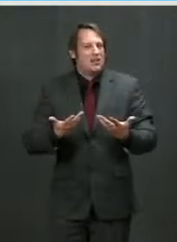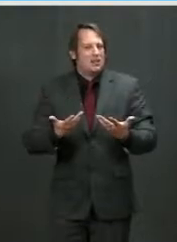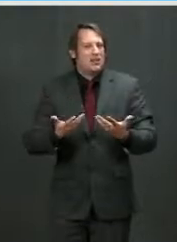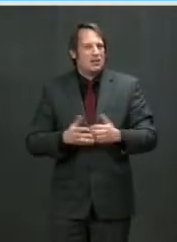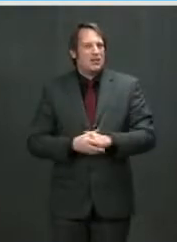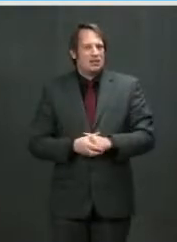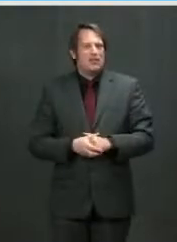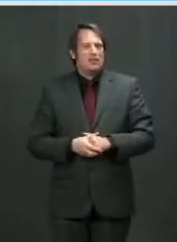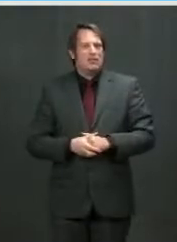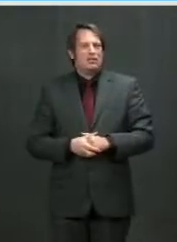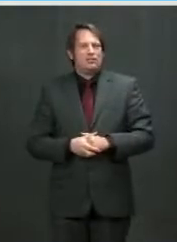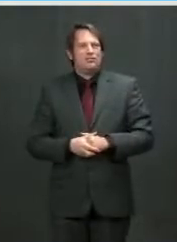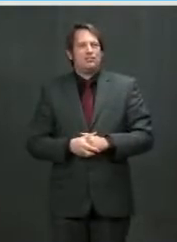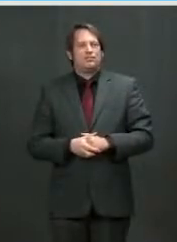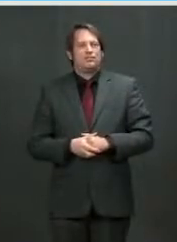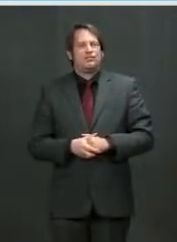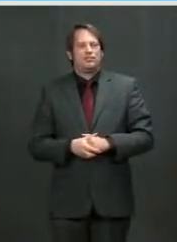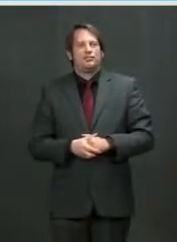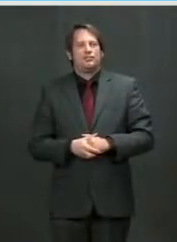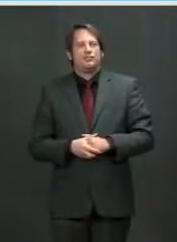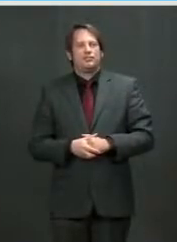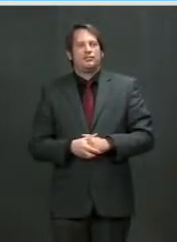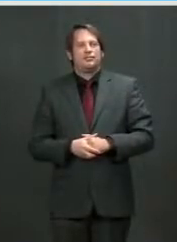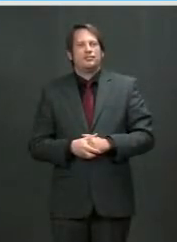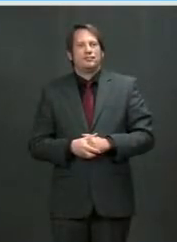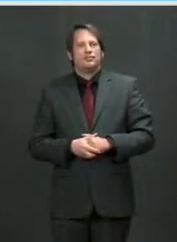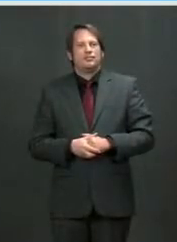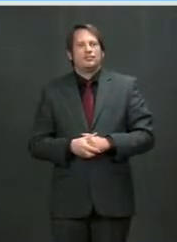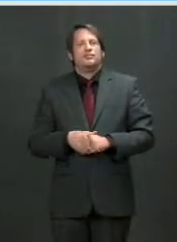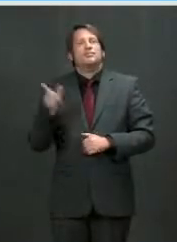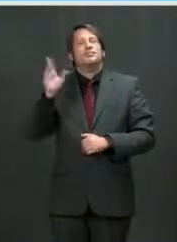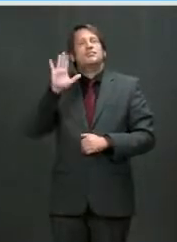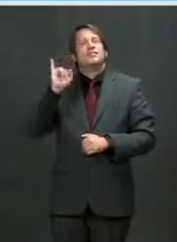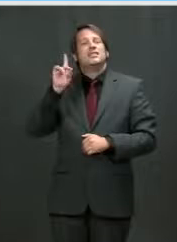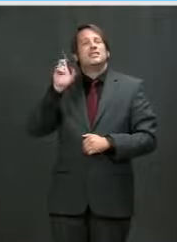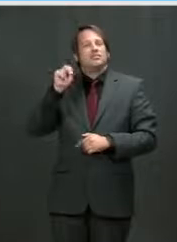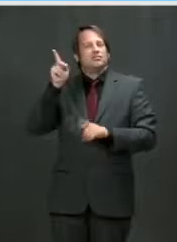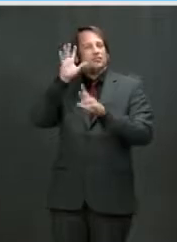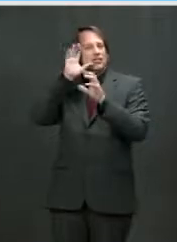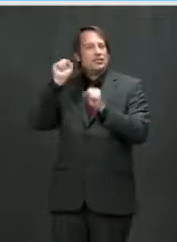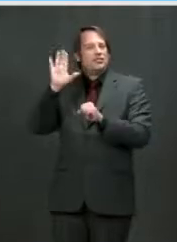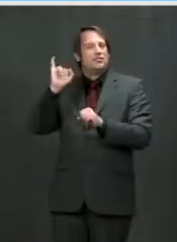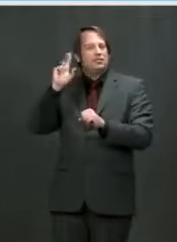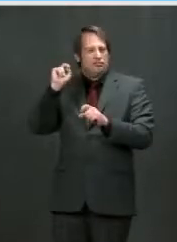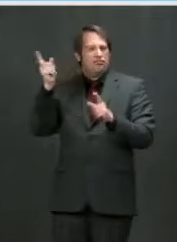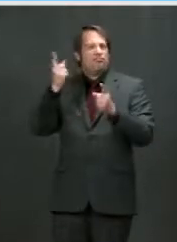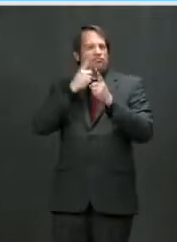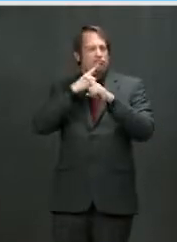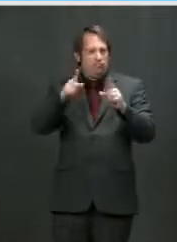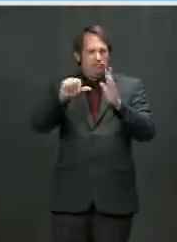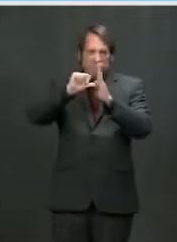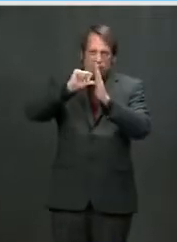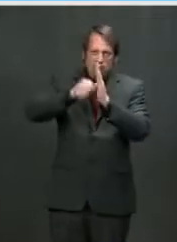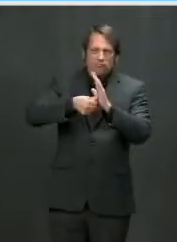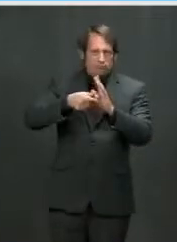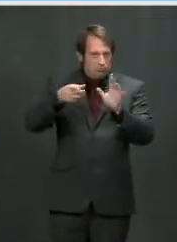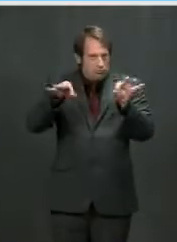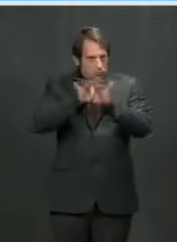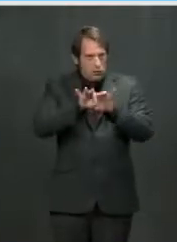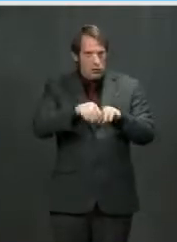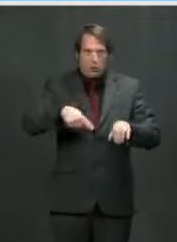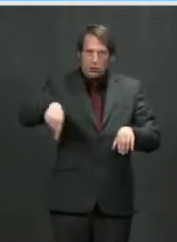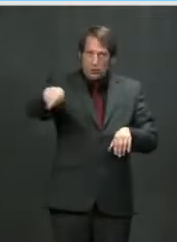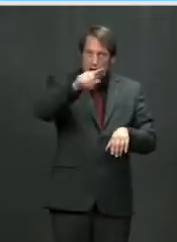of President Biden's announcement that all U.S. adults will be eligible to receive a vaccination by April